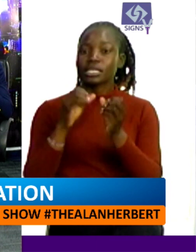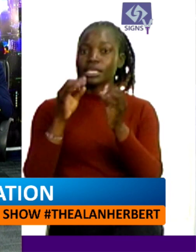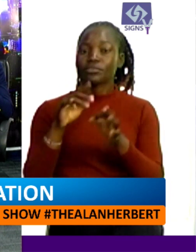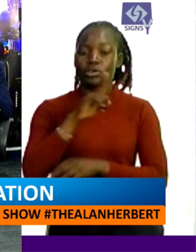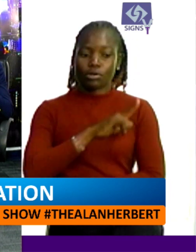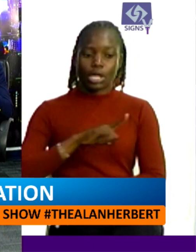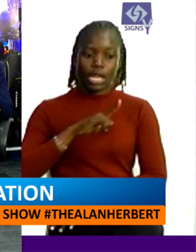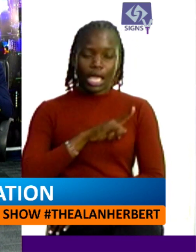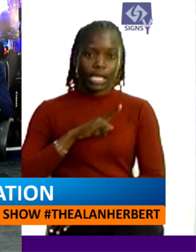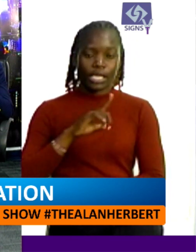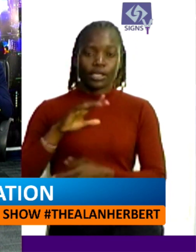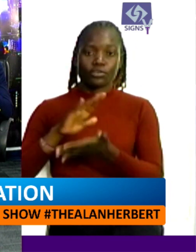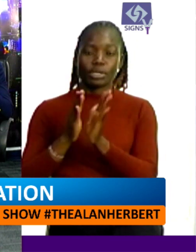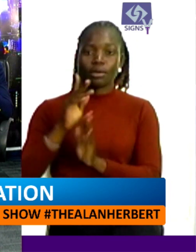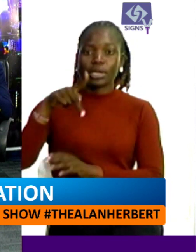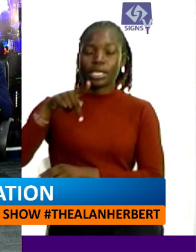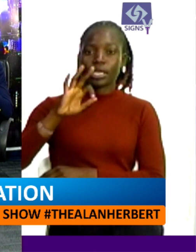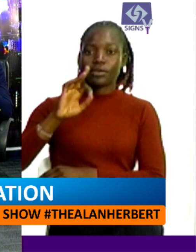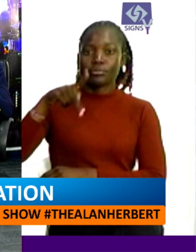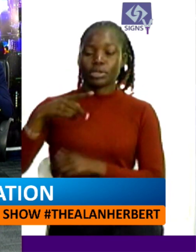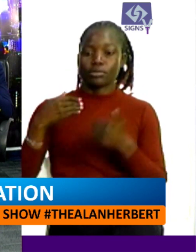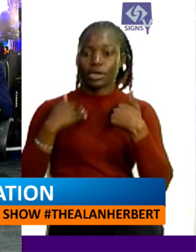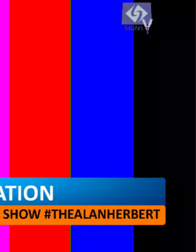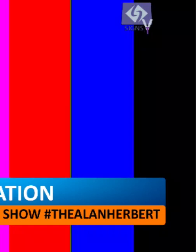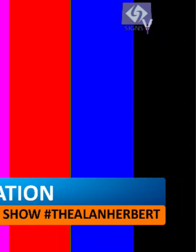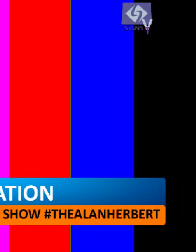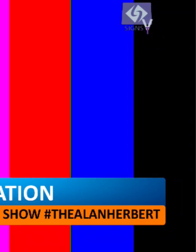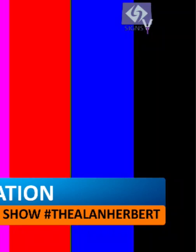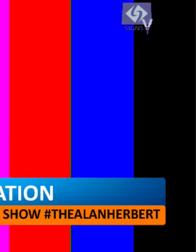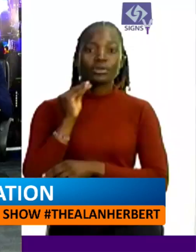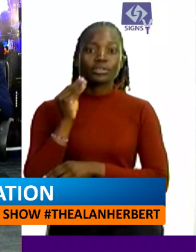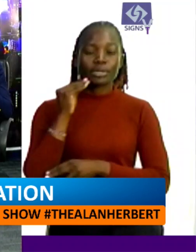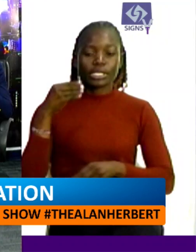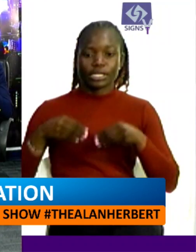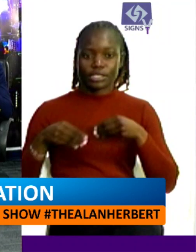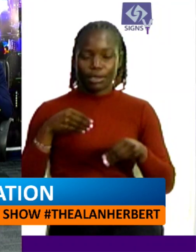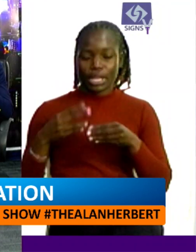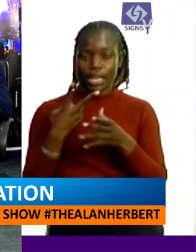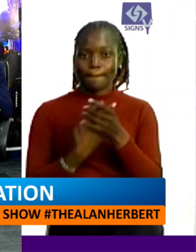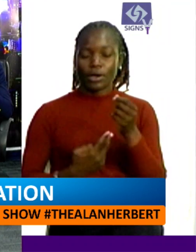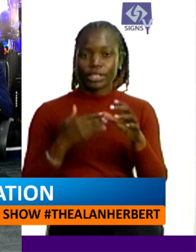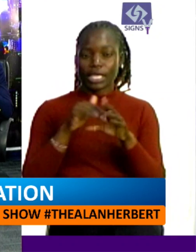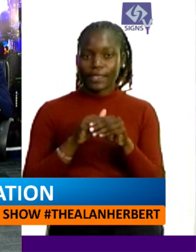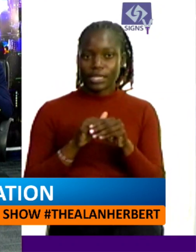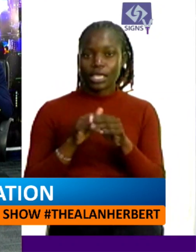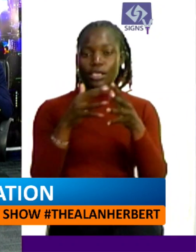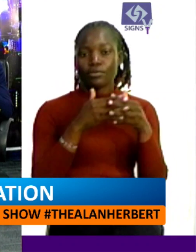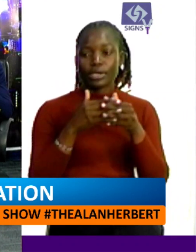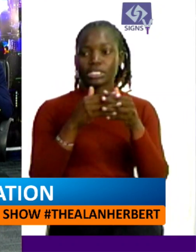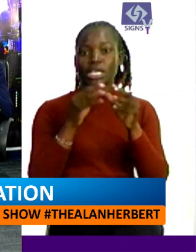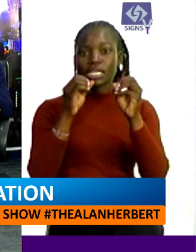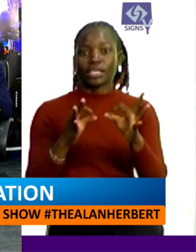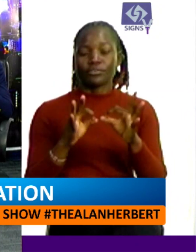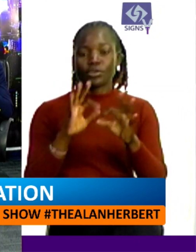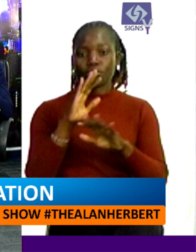to become a PFP alumni, then you are going to have an opportunity to disability movement both in the United States, and if